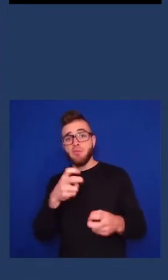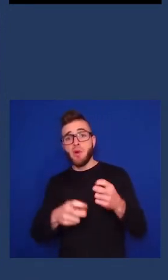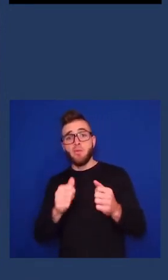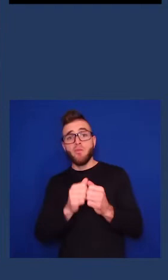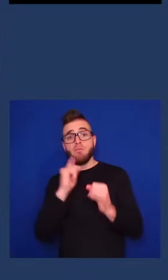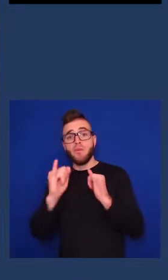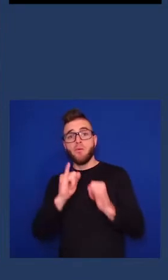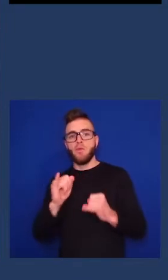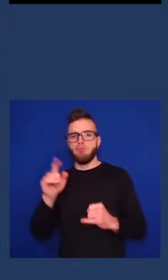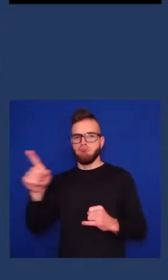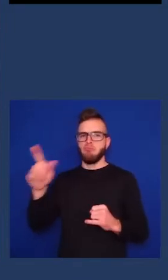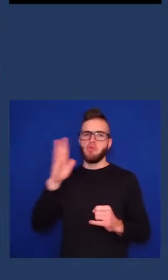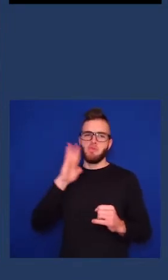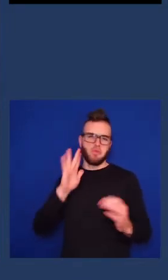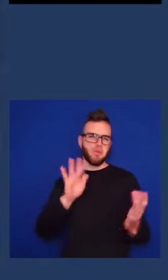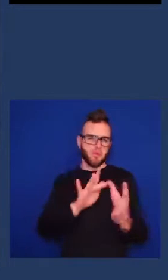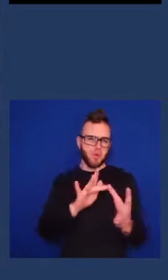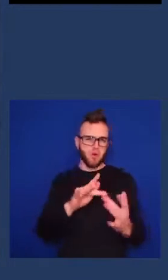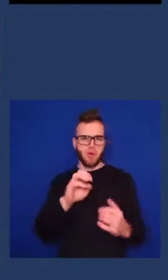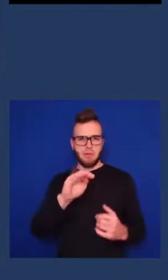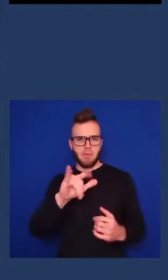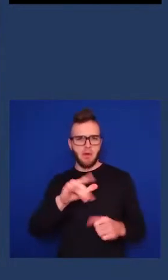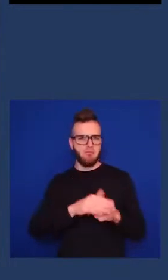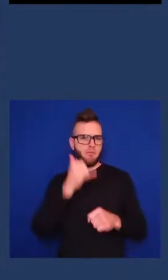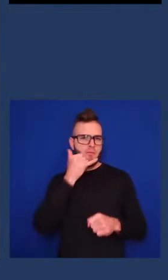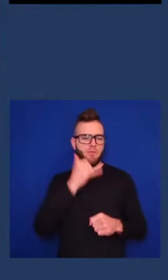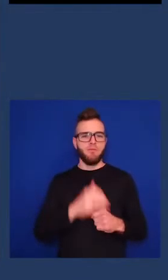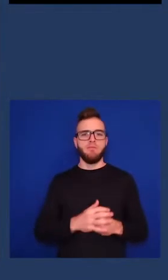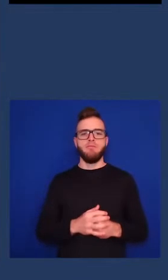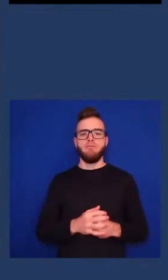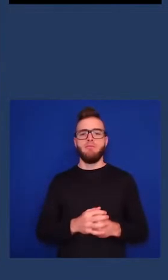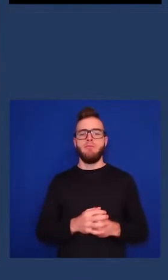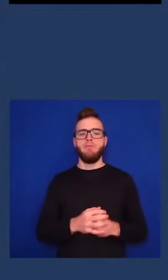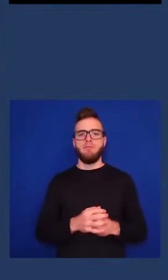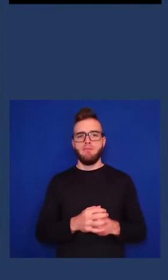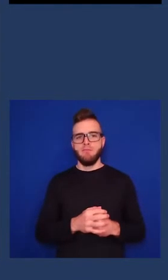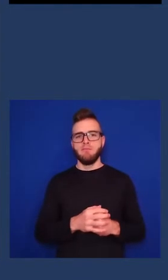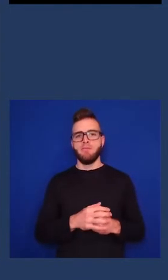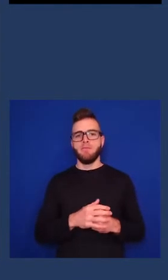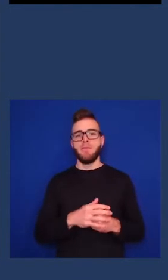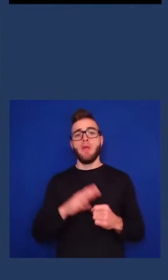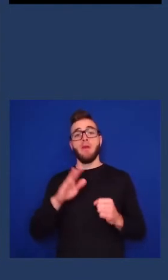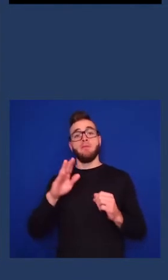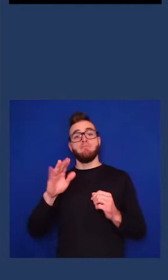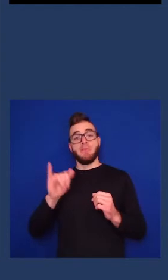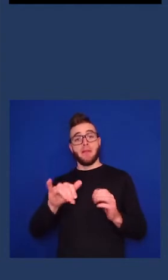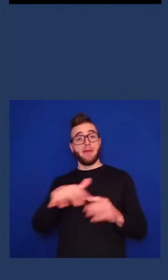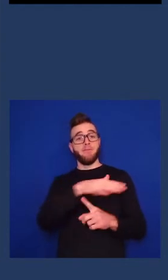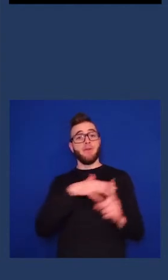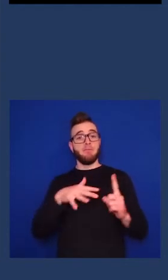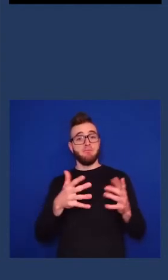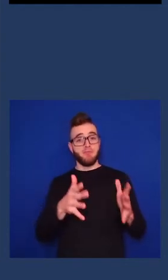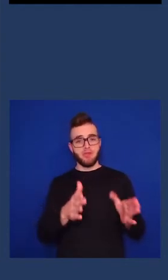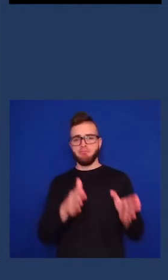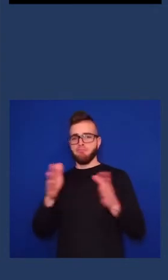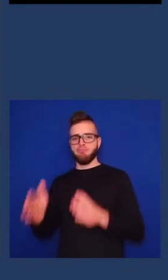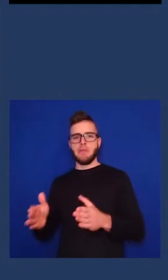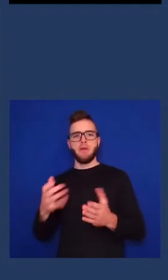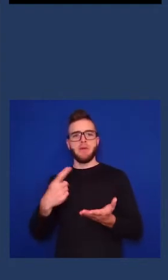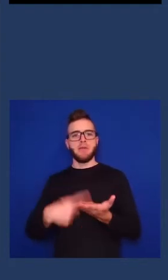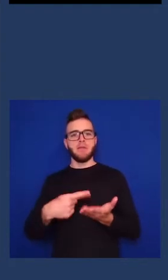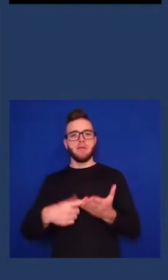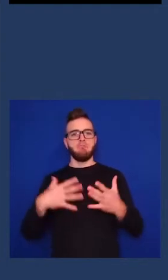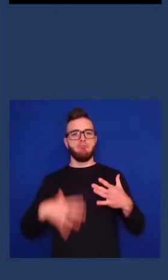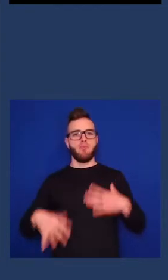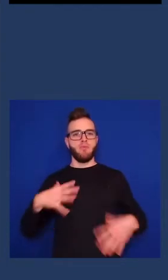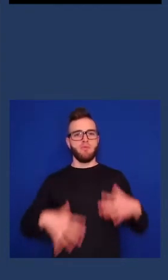phone. So make sure you still have that handy. Lastly, to create that optimal environment, you still want to dress for the part. I often tell candidates to wear whatever they're